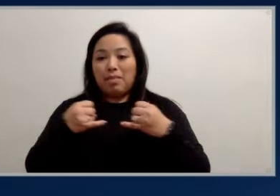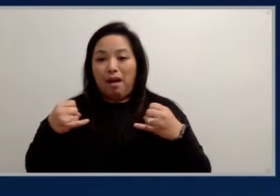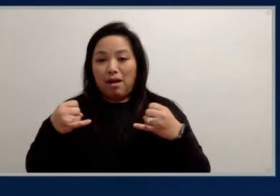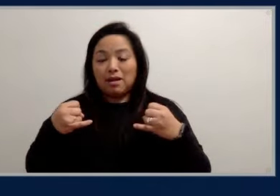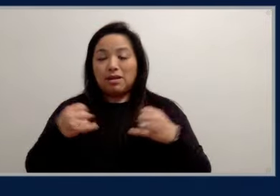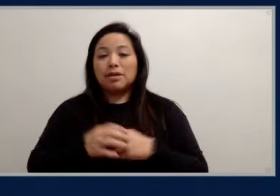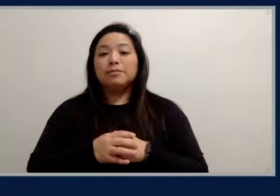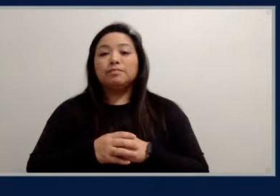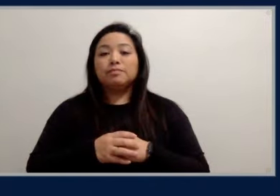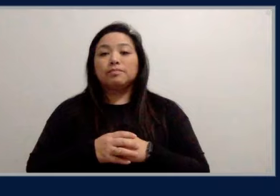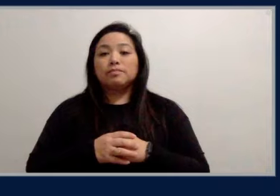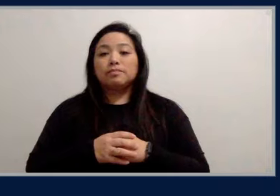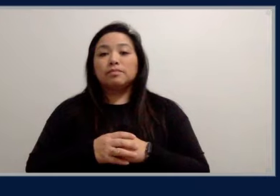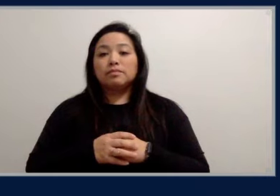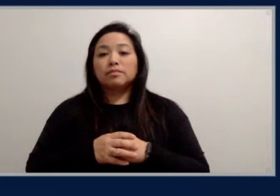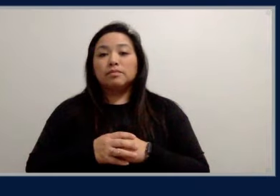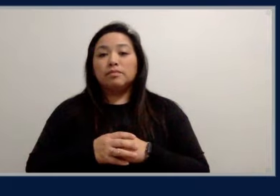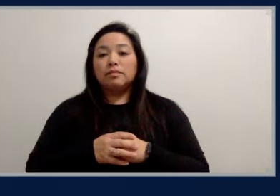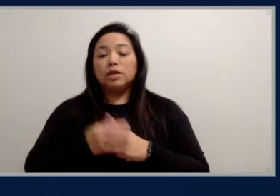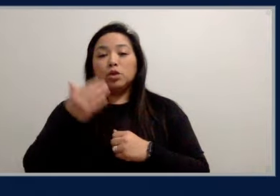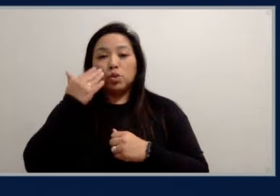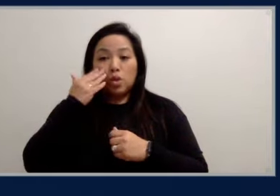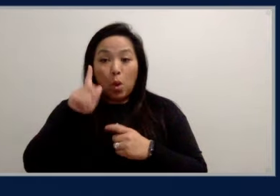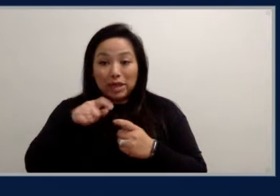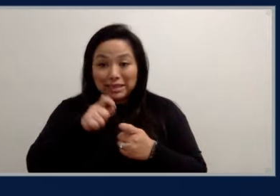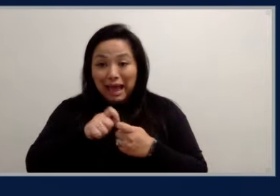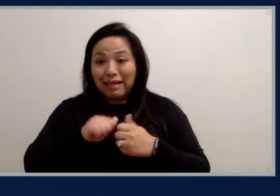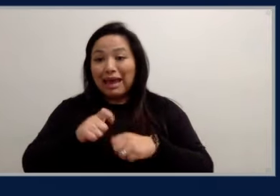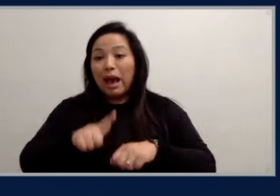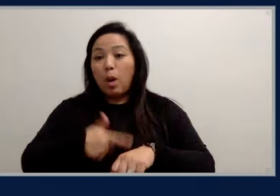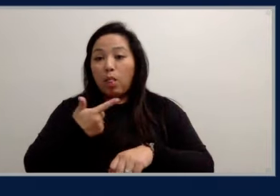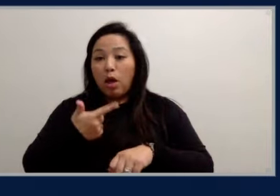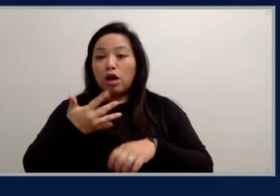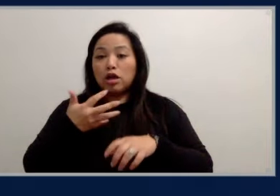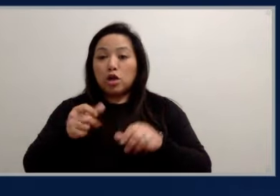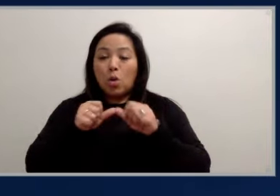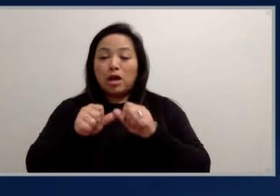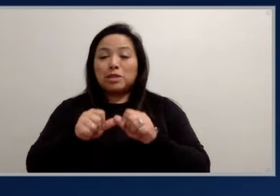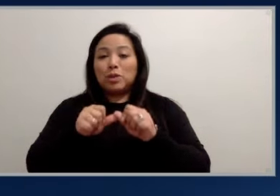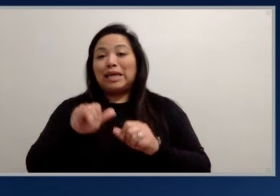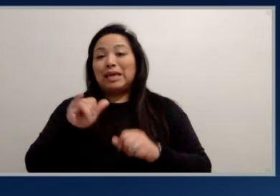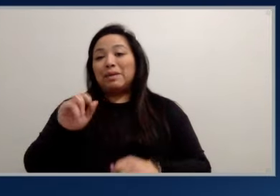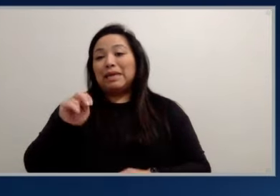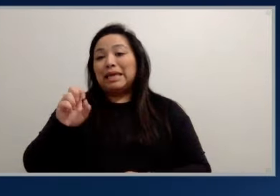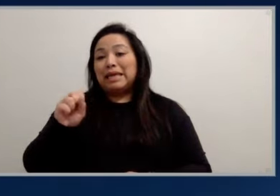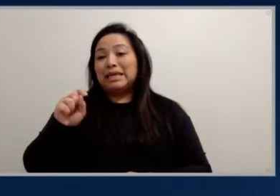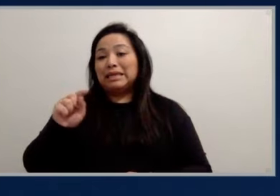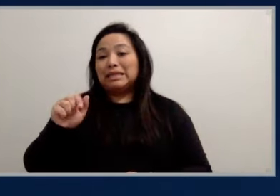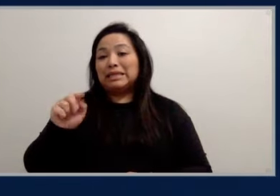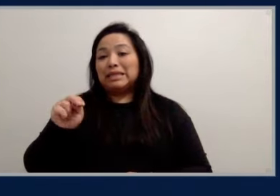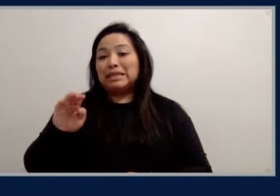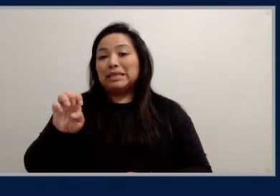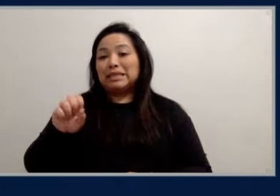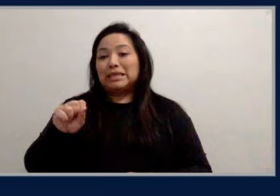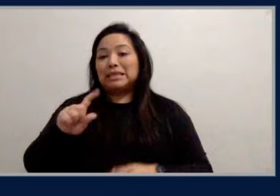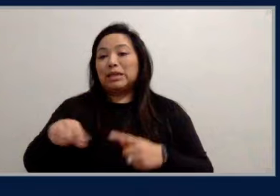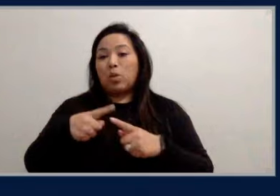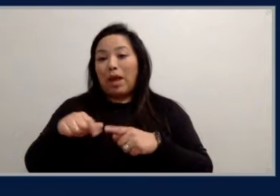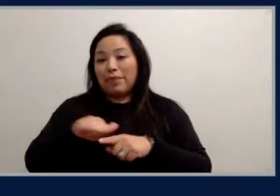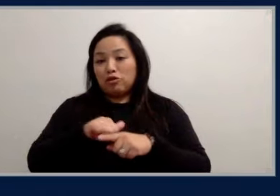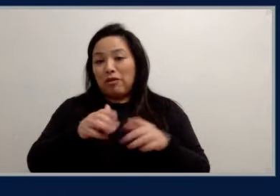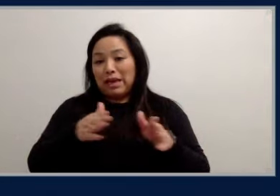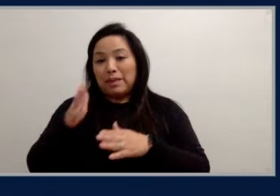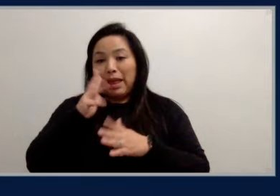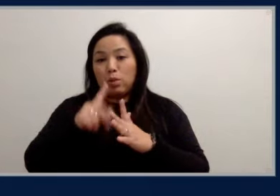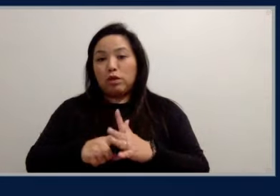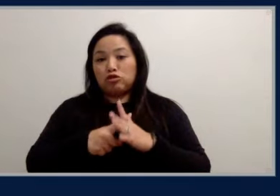budgets. So knowing exactly how long you want to keep these instances and when the training plan is going to start. I've started